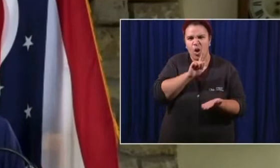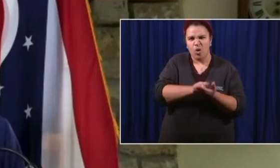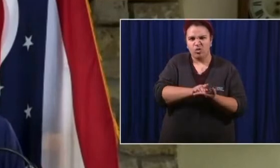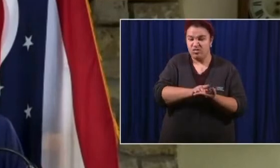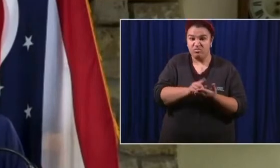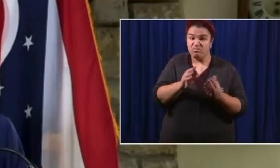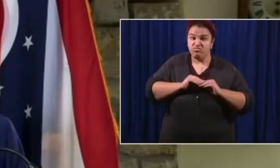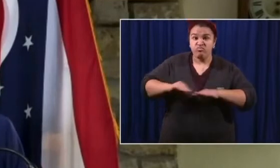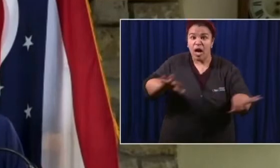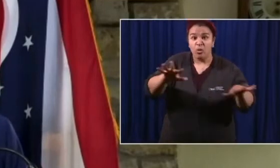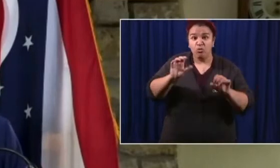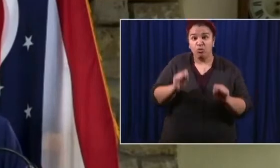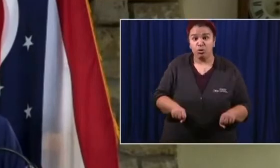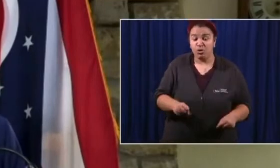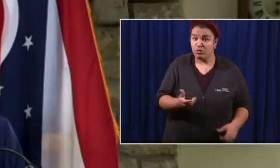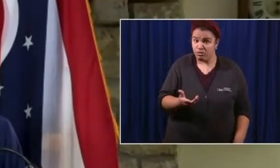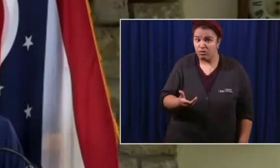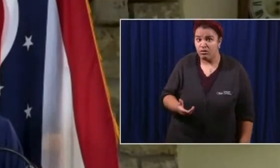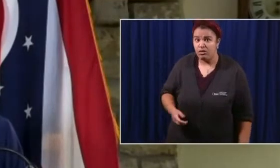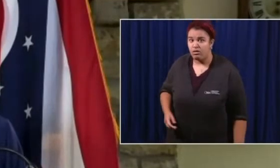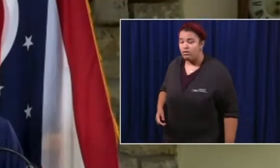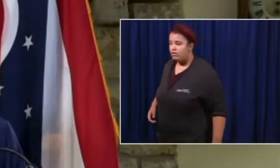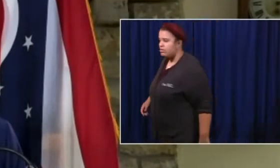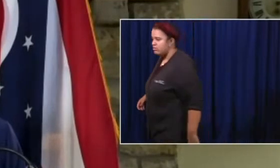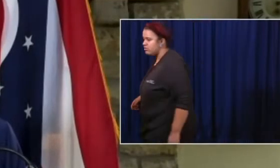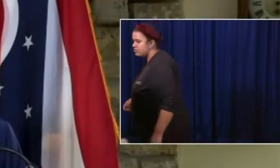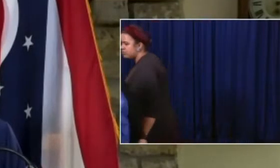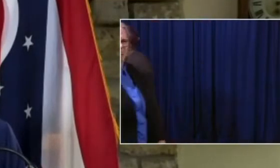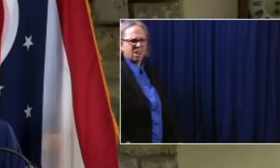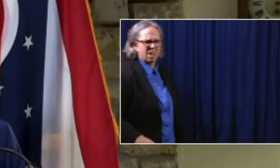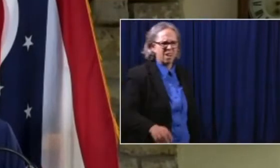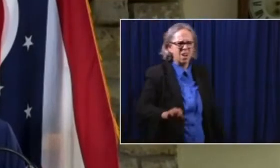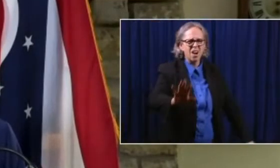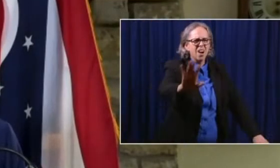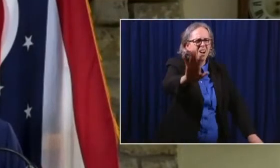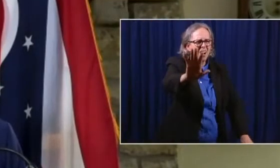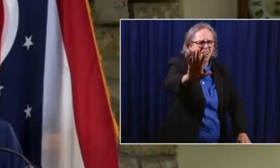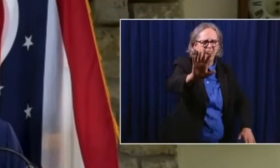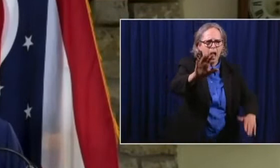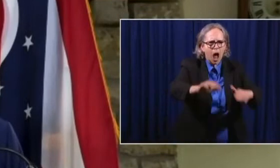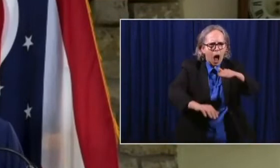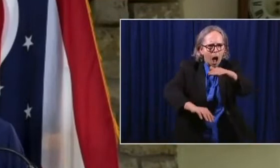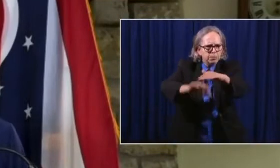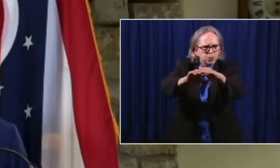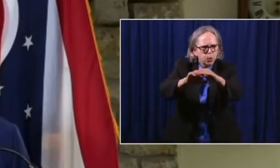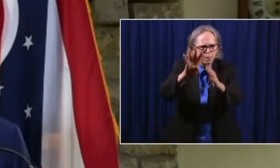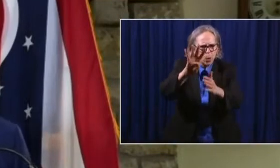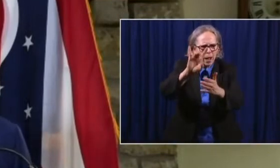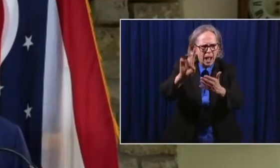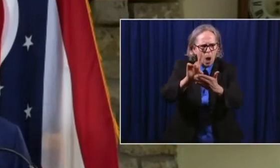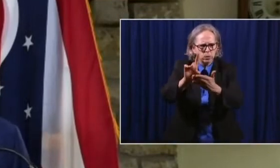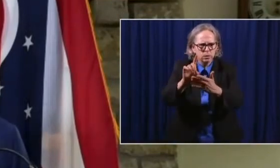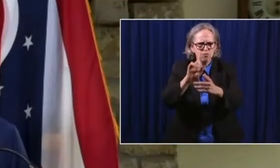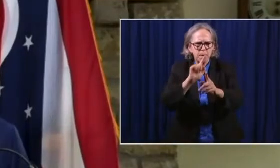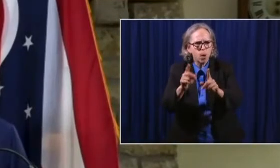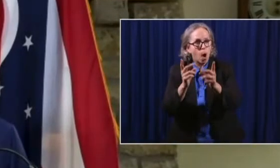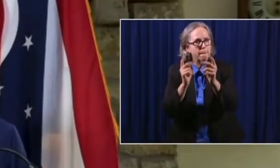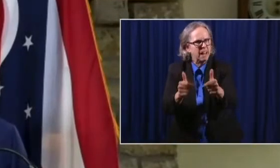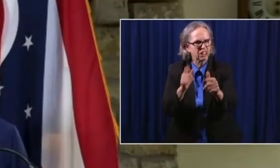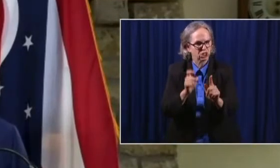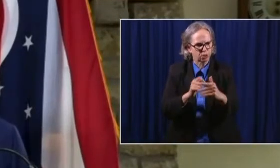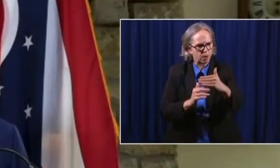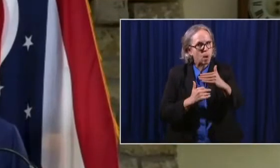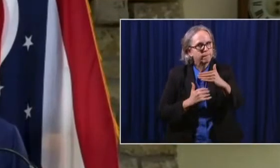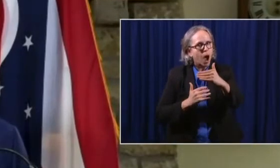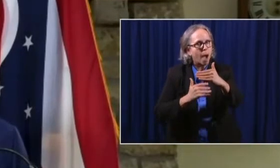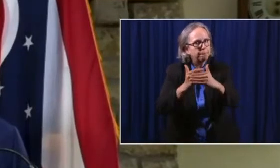to look, I mean, if the parent has the information, we want the parent to, get that information in. Look, if there's a